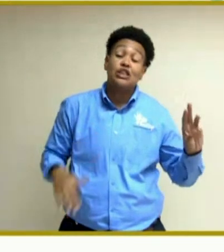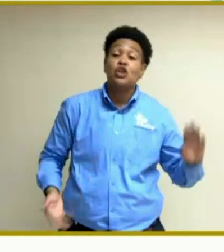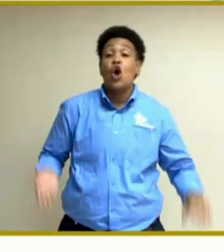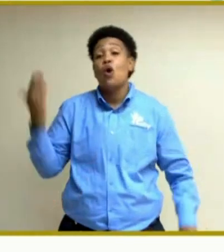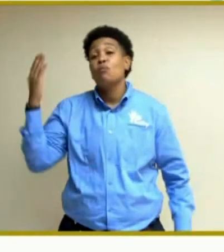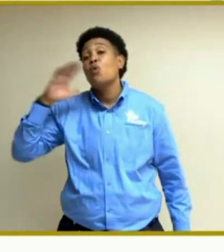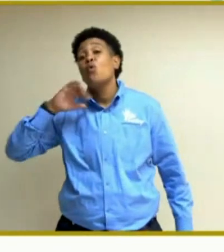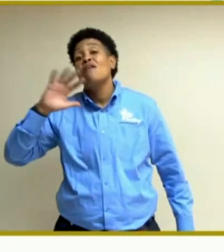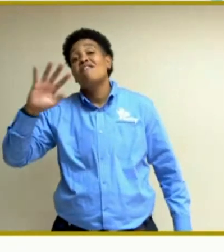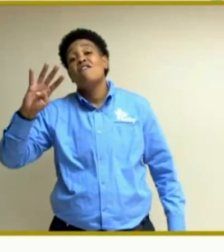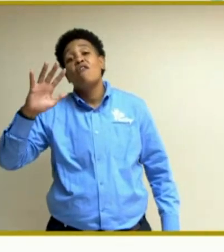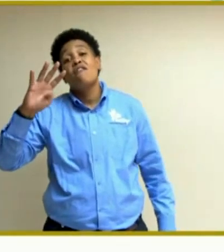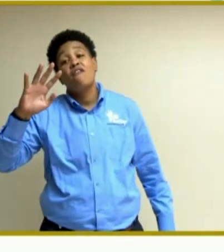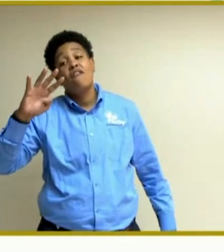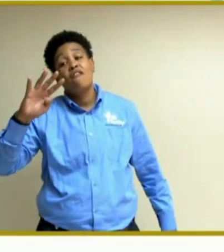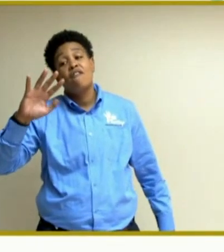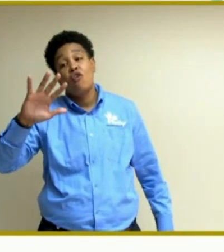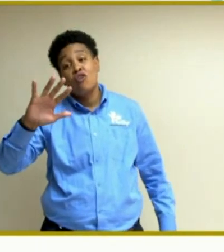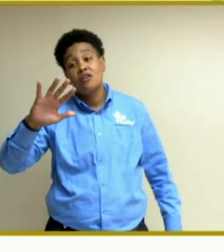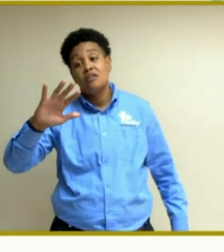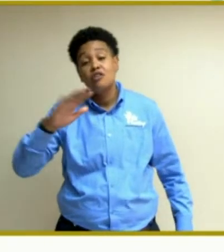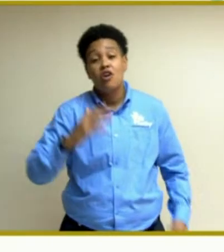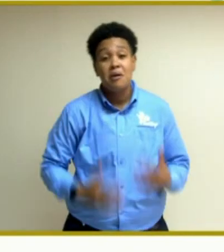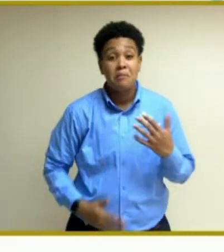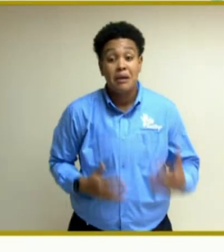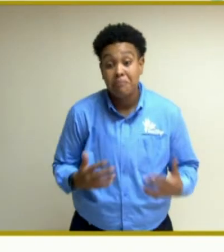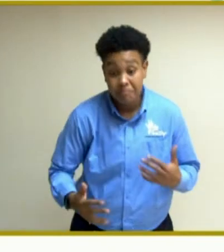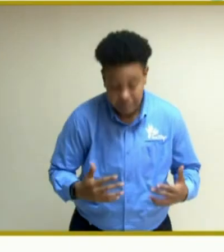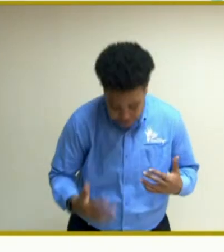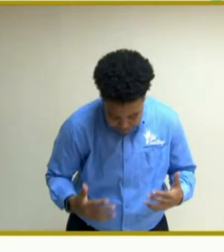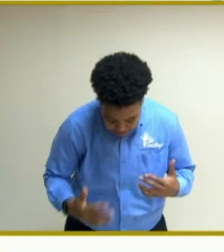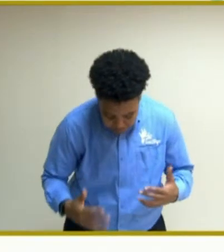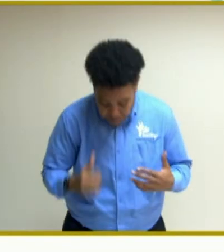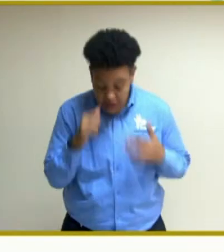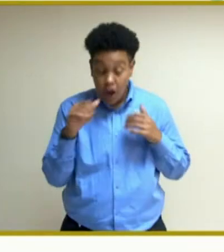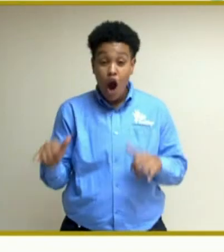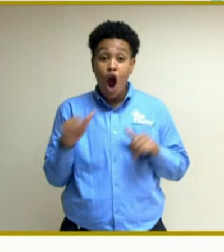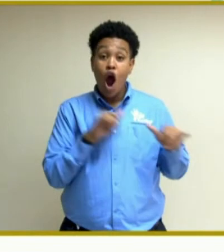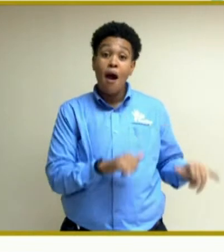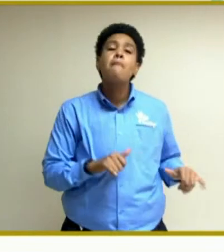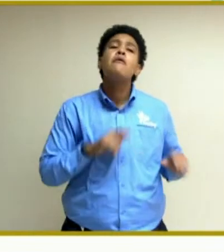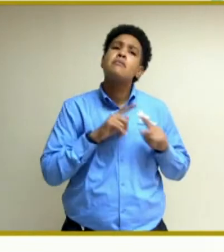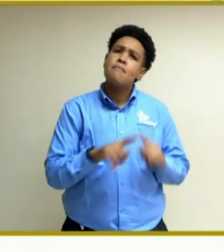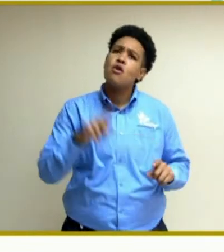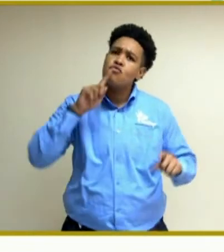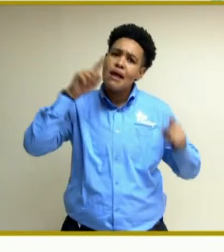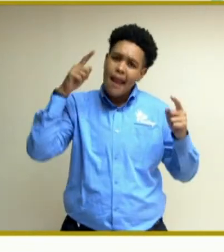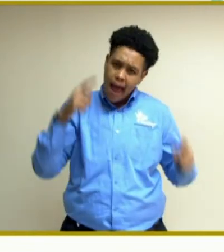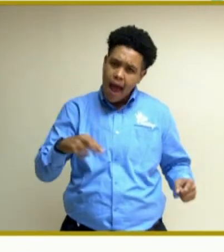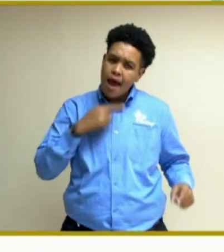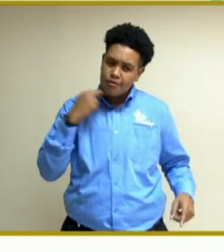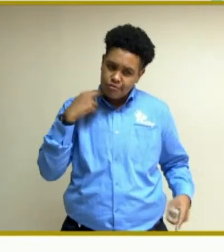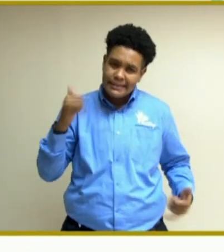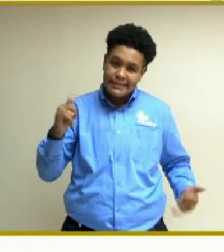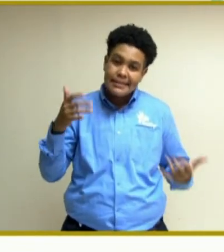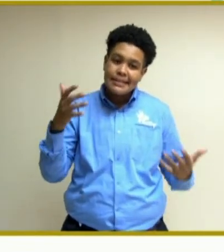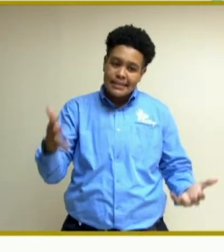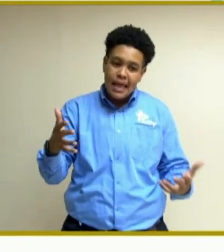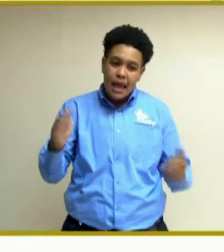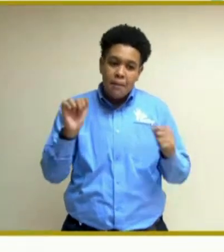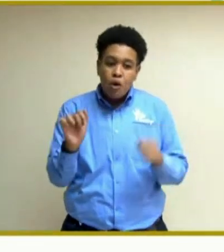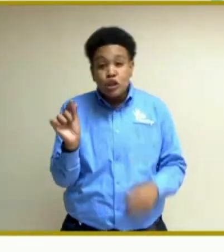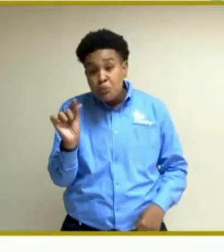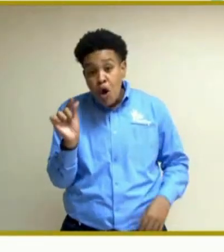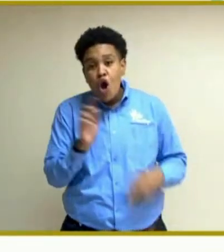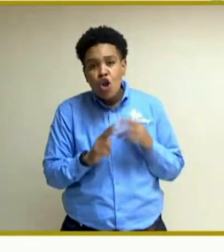54 years. So it may not be common, but the risk is still there. It might be small,